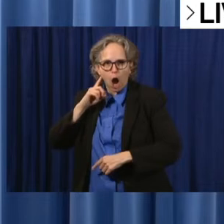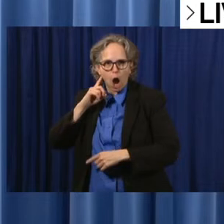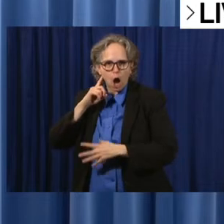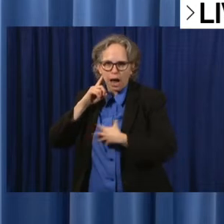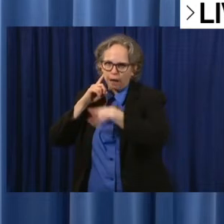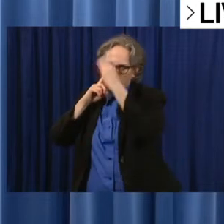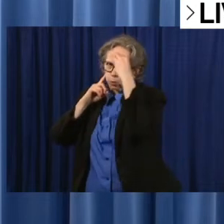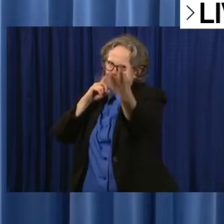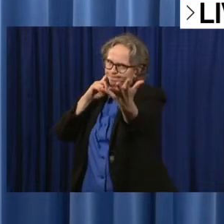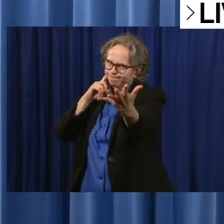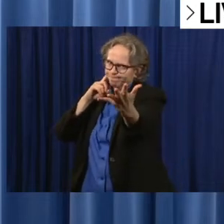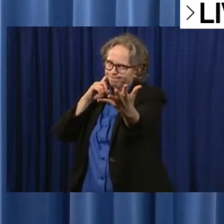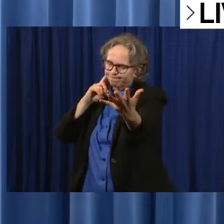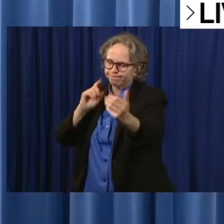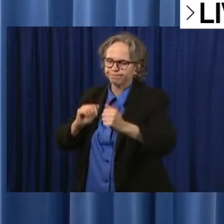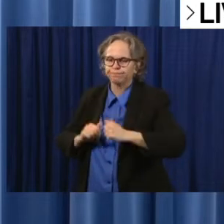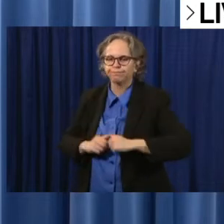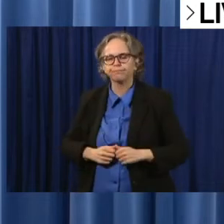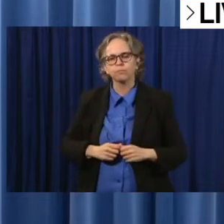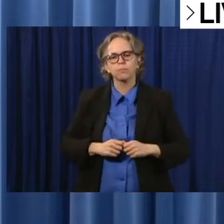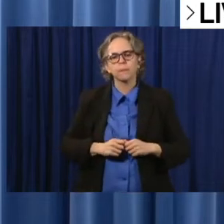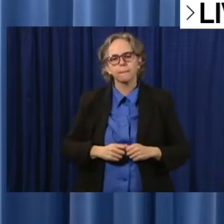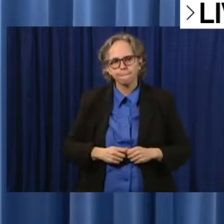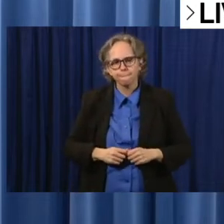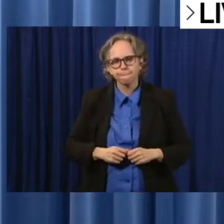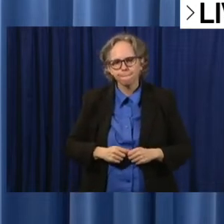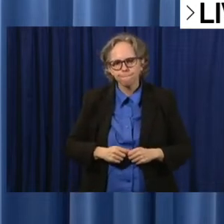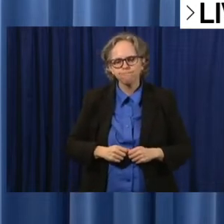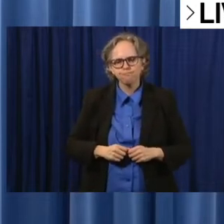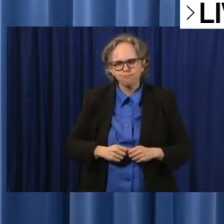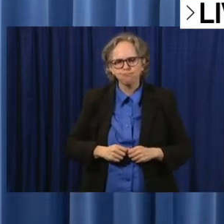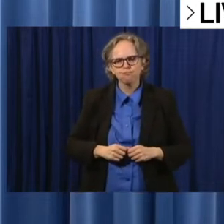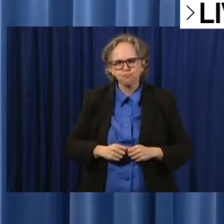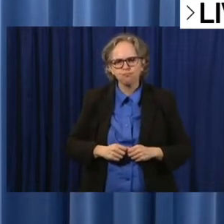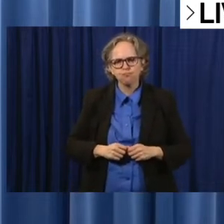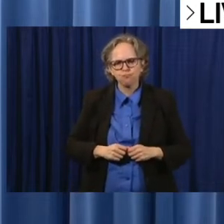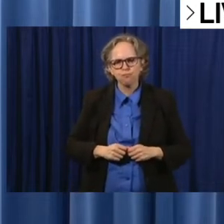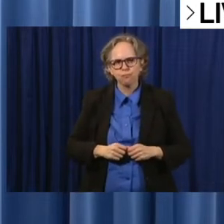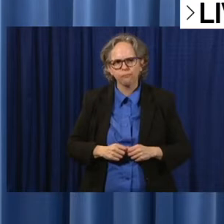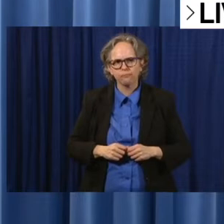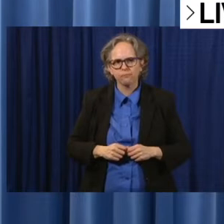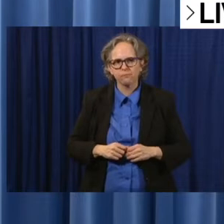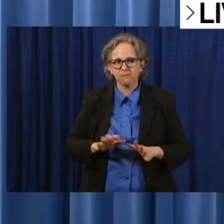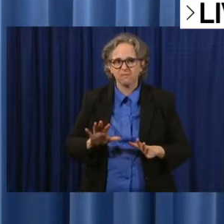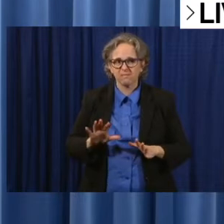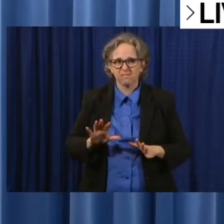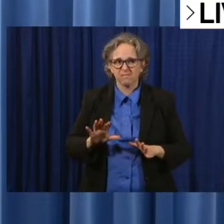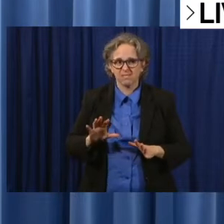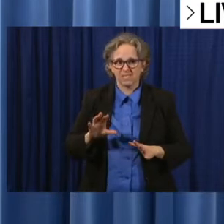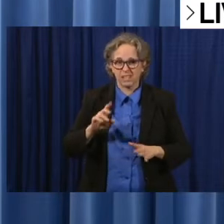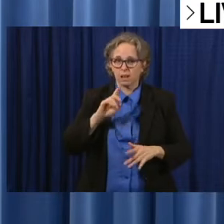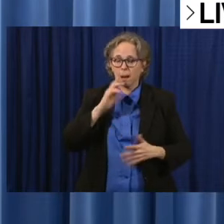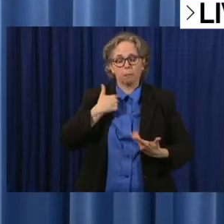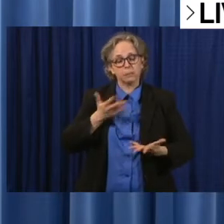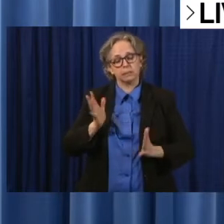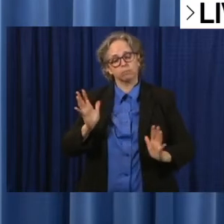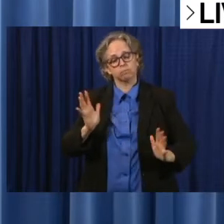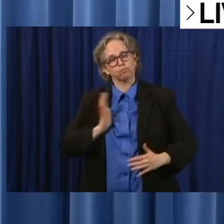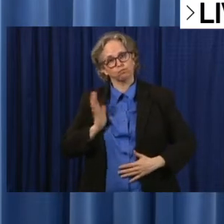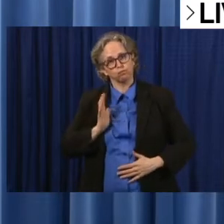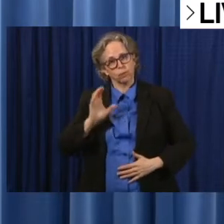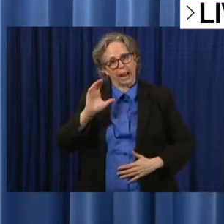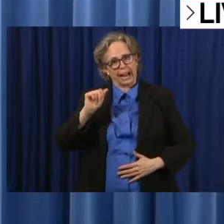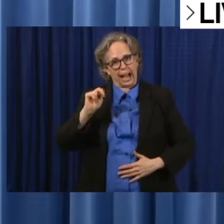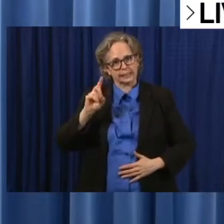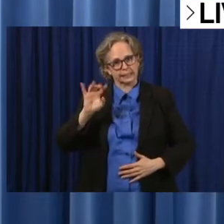the information that we have. I have been very candid in saying that in this reopening phase,